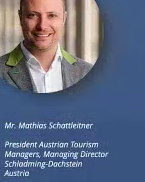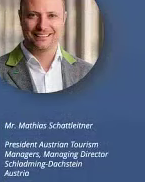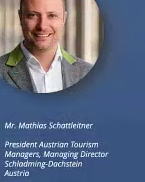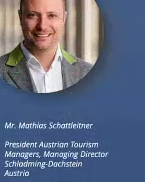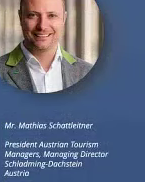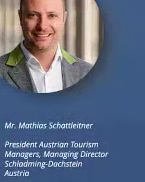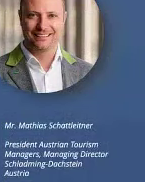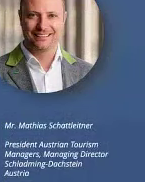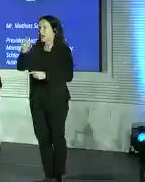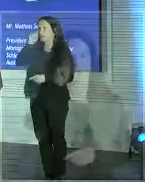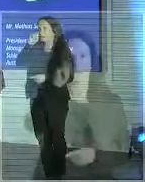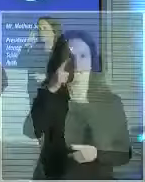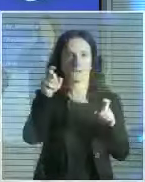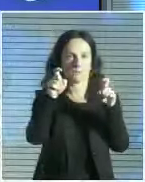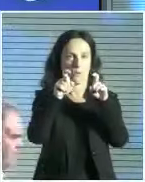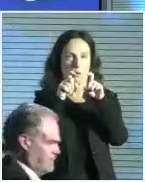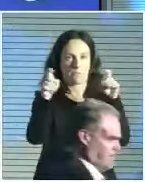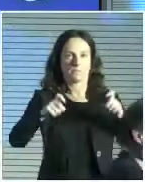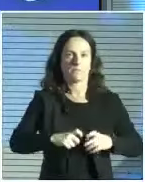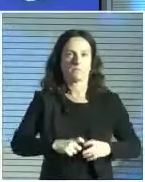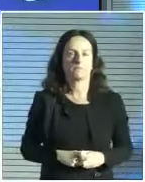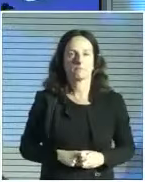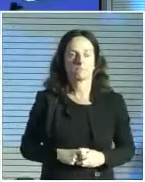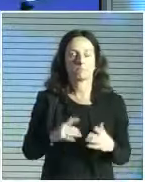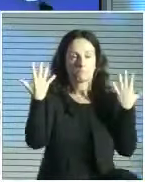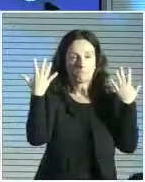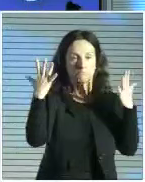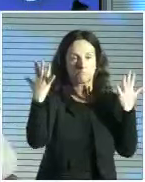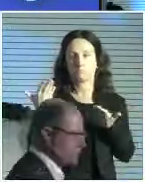Schladming-Dachstein, Austria. So warm applause for all of them.